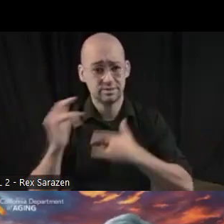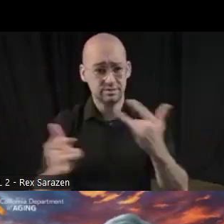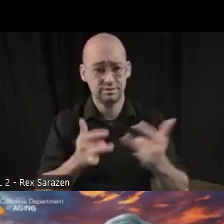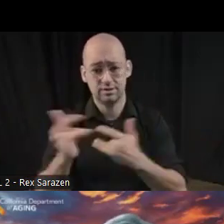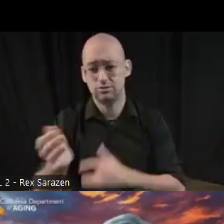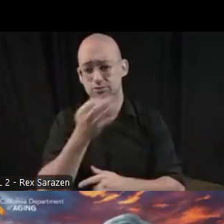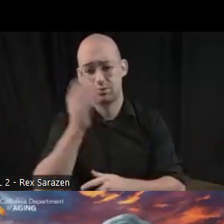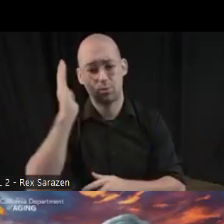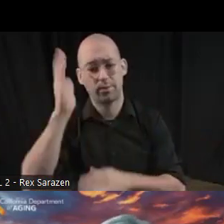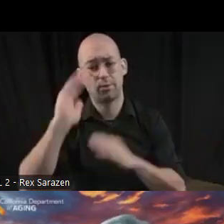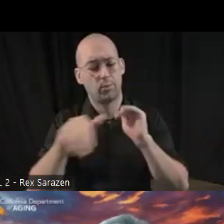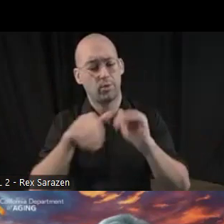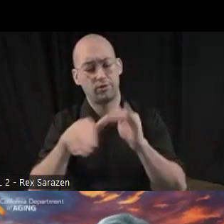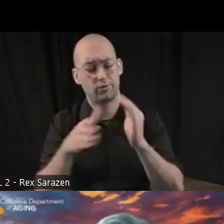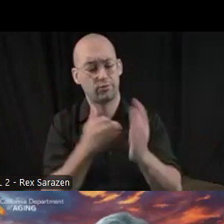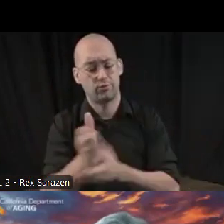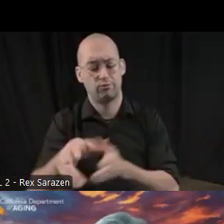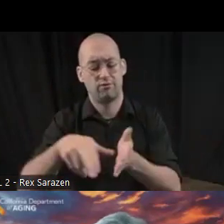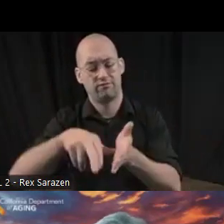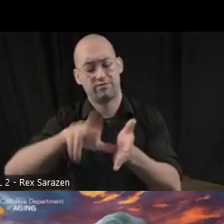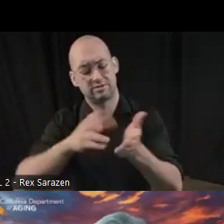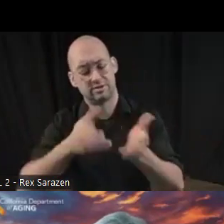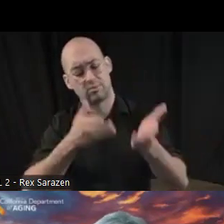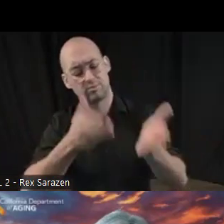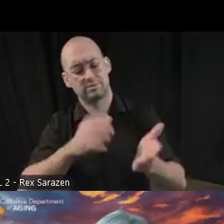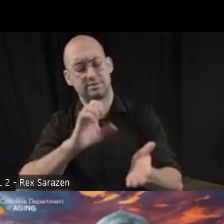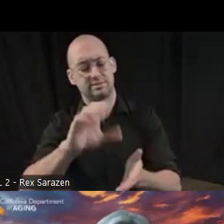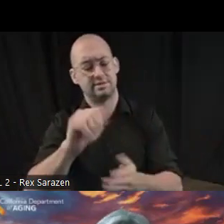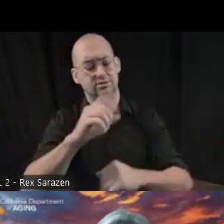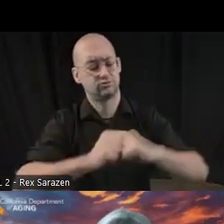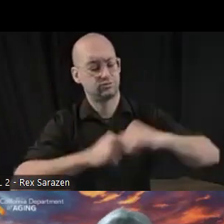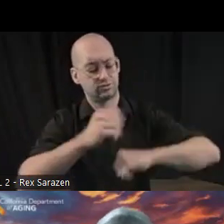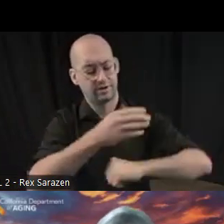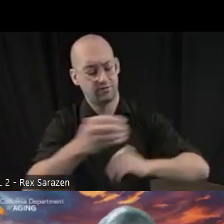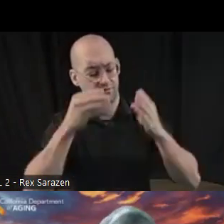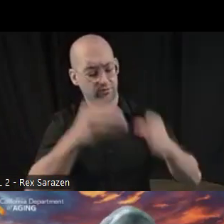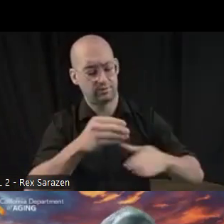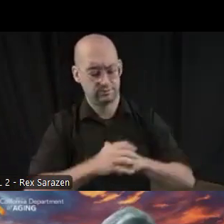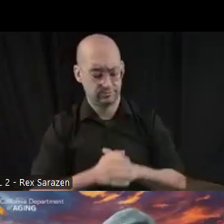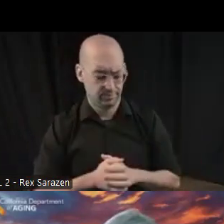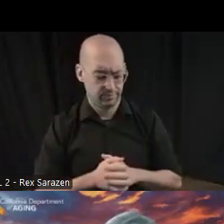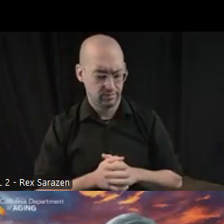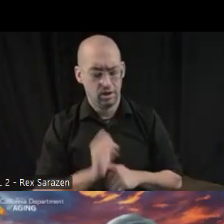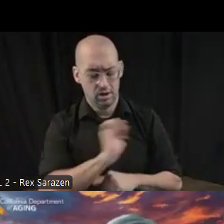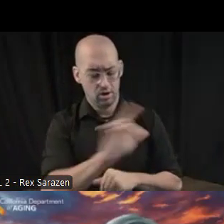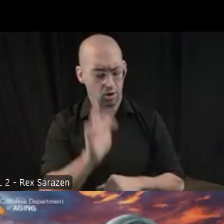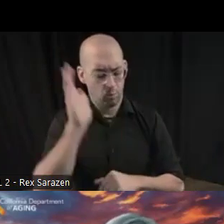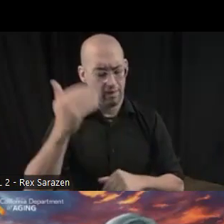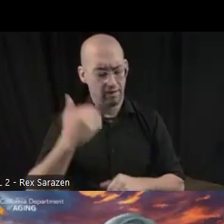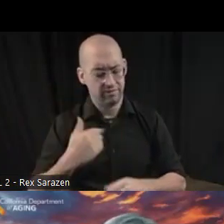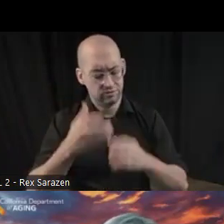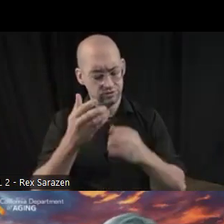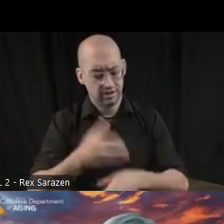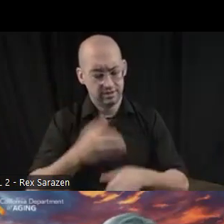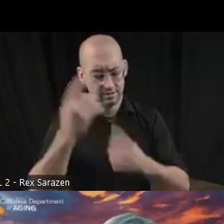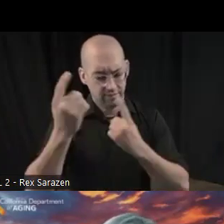walking through the revised proposed EACAD structure and focus, and you all will have a chance to weigh in on it and